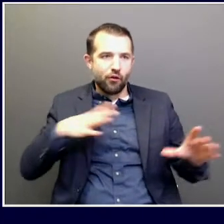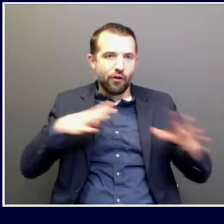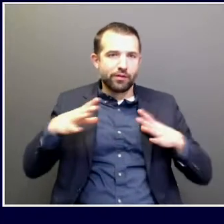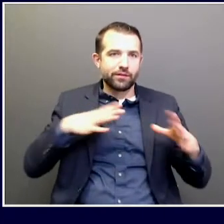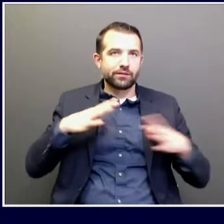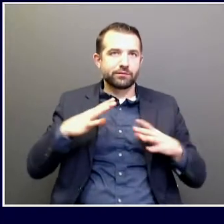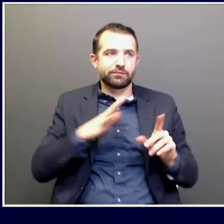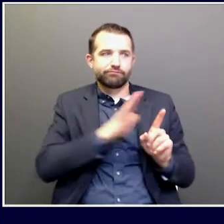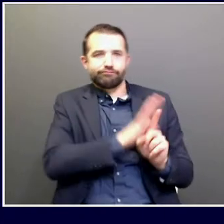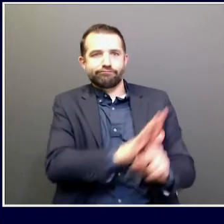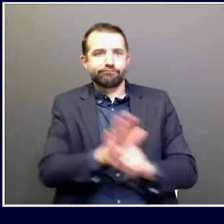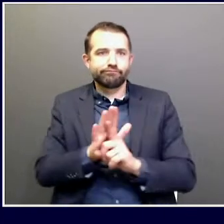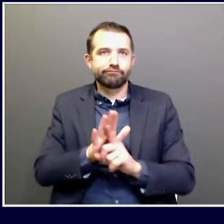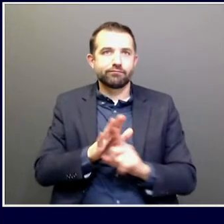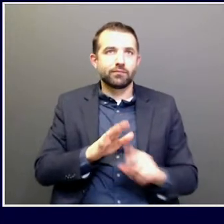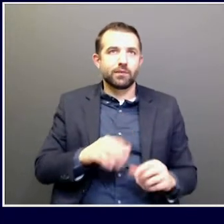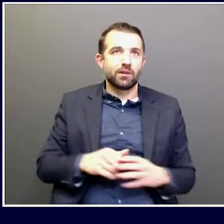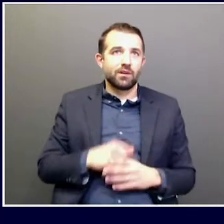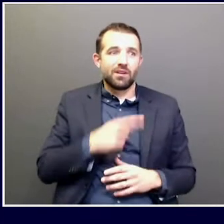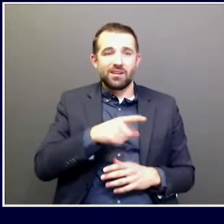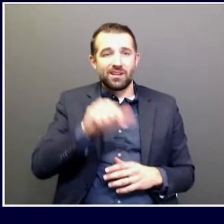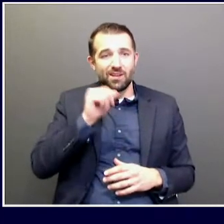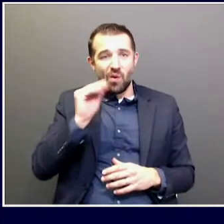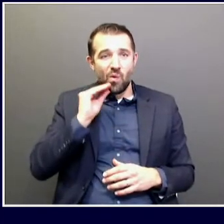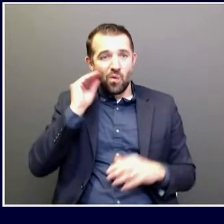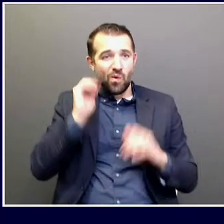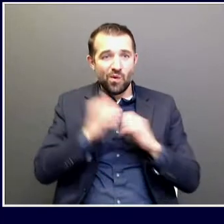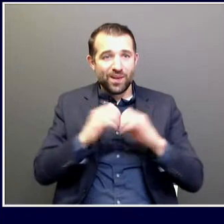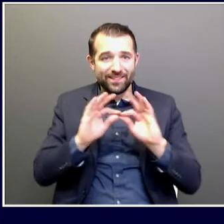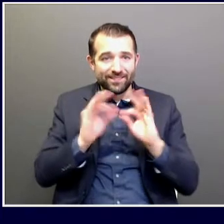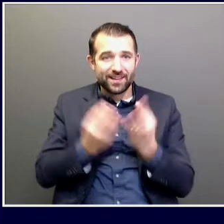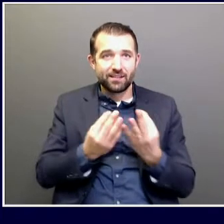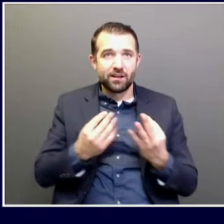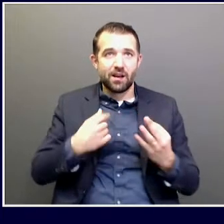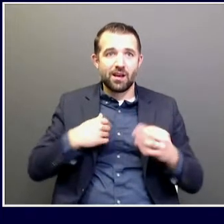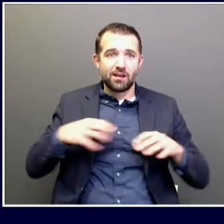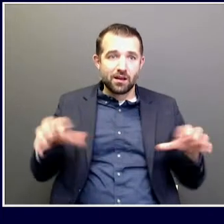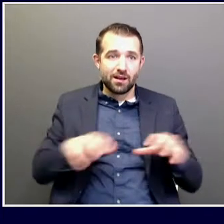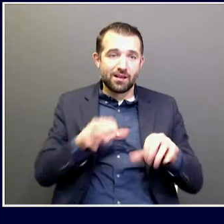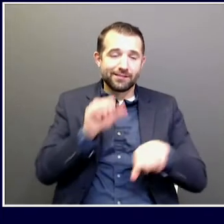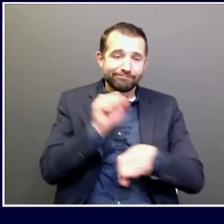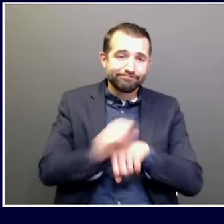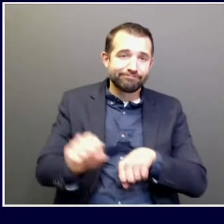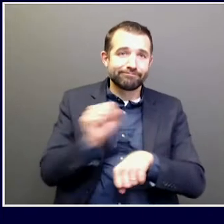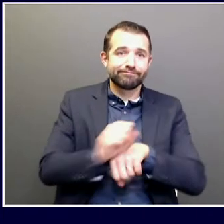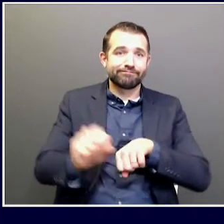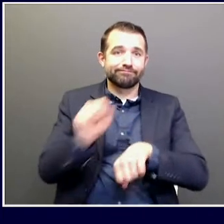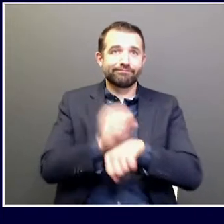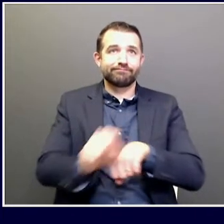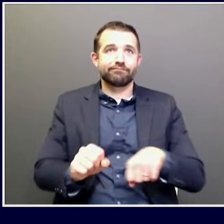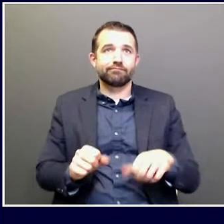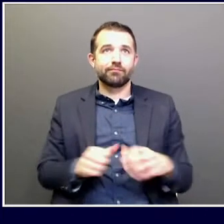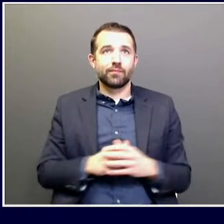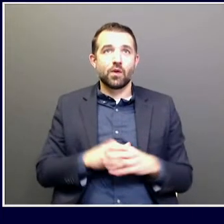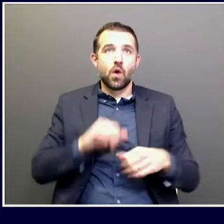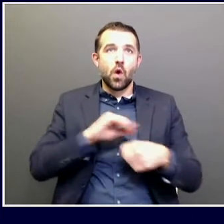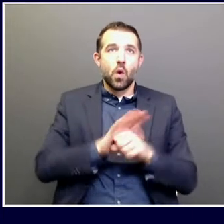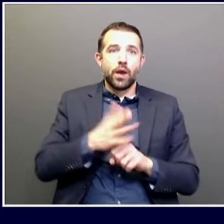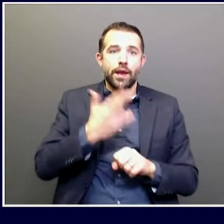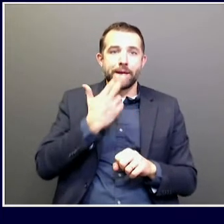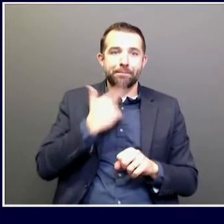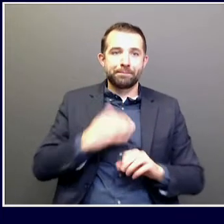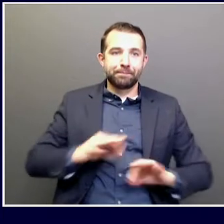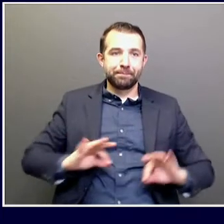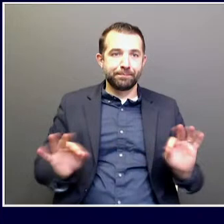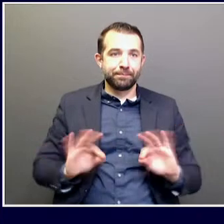I hear people say COVID's not a problem, I heard somebody had it and it was just like the flu. It was no worse than the